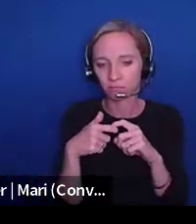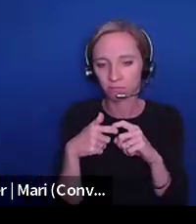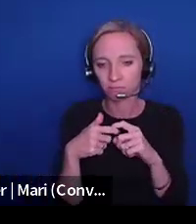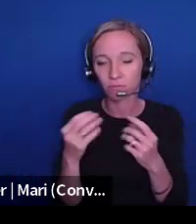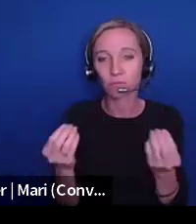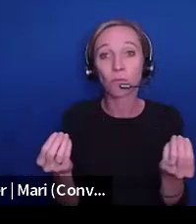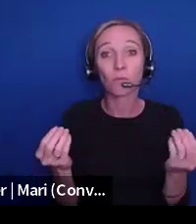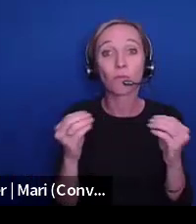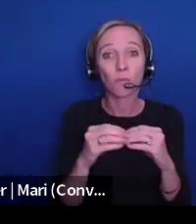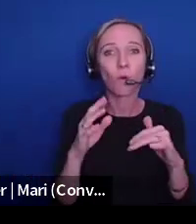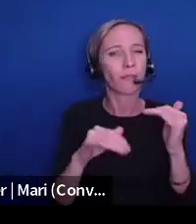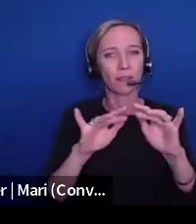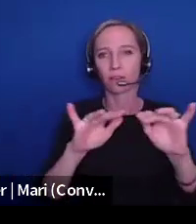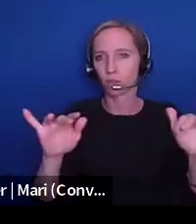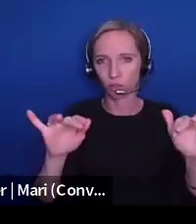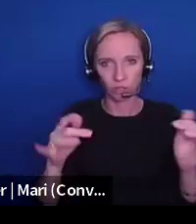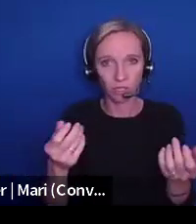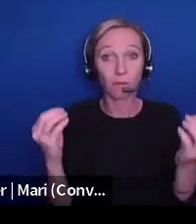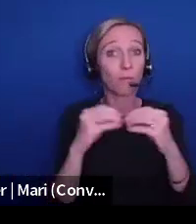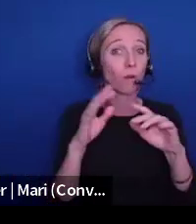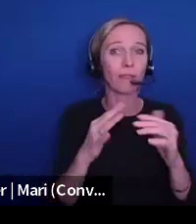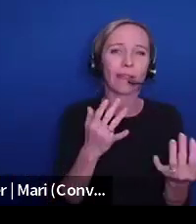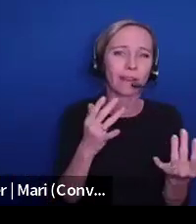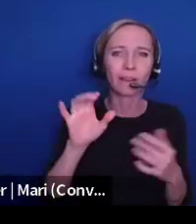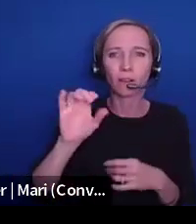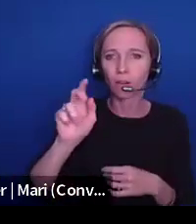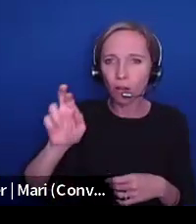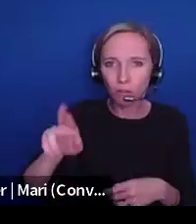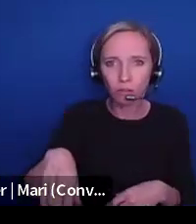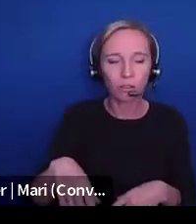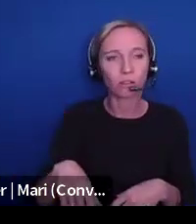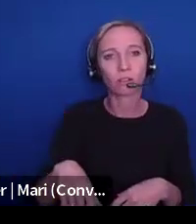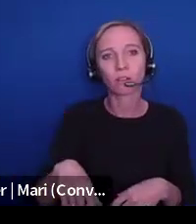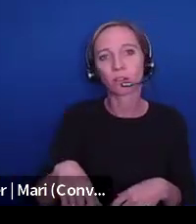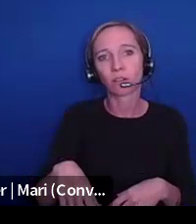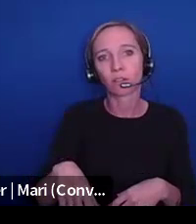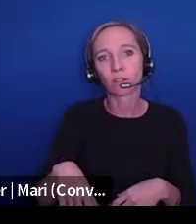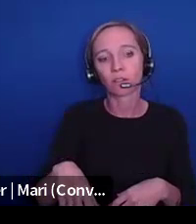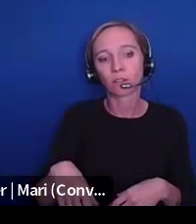more than diversity, on more than color, on more than